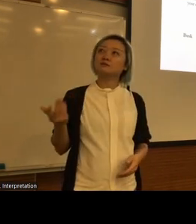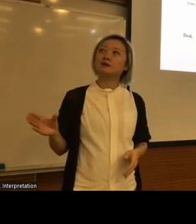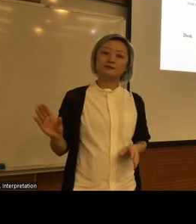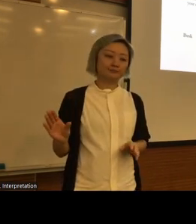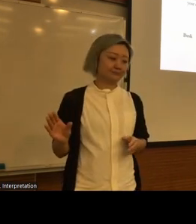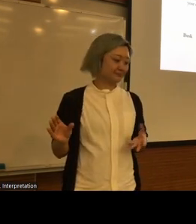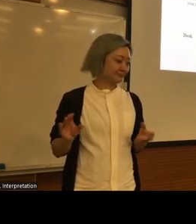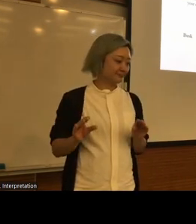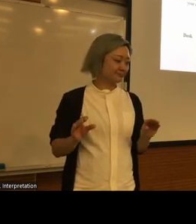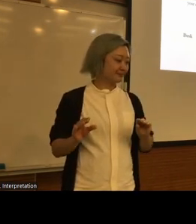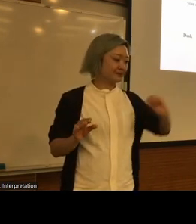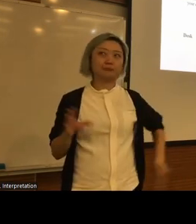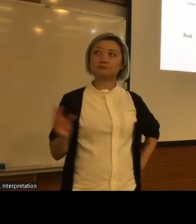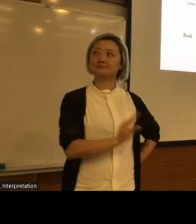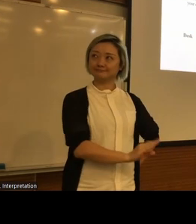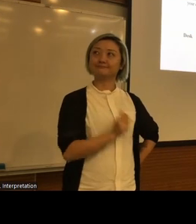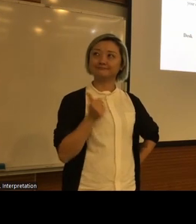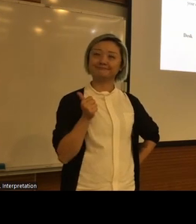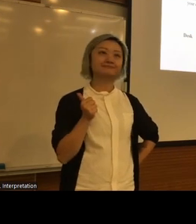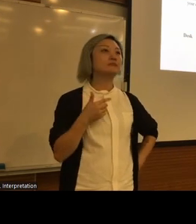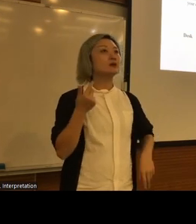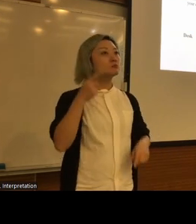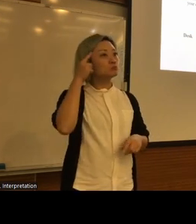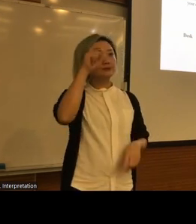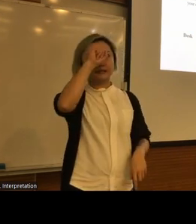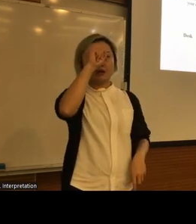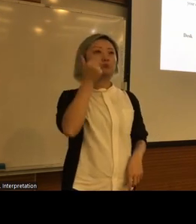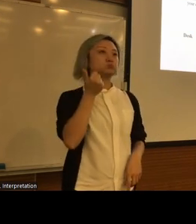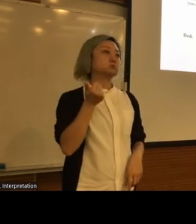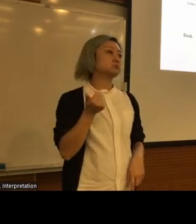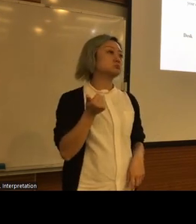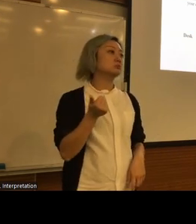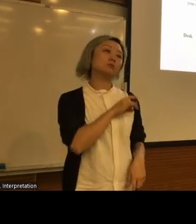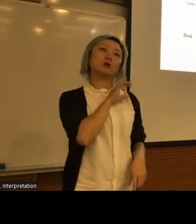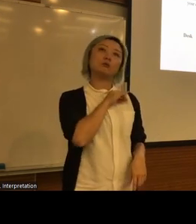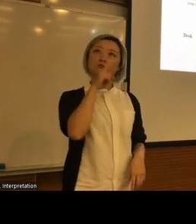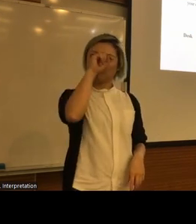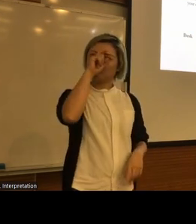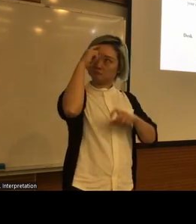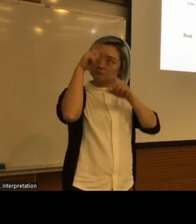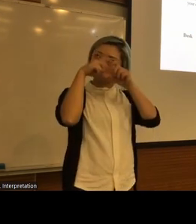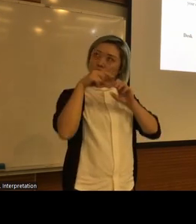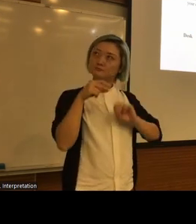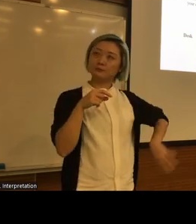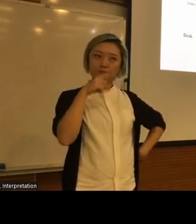throw away from the desk, something that was on it before you finished processing.